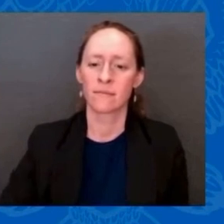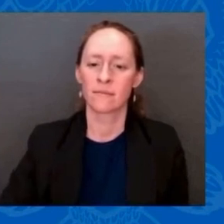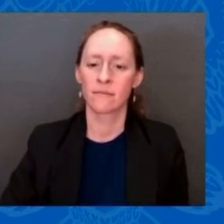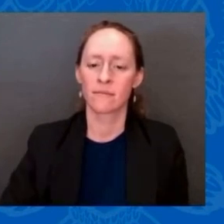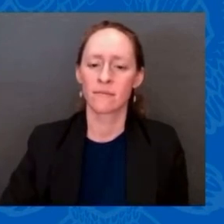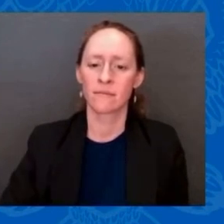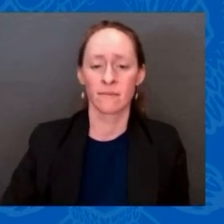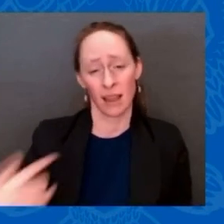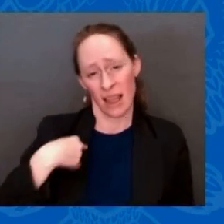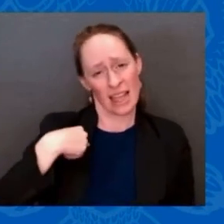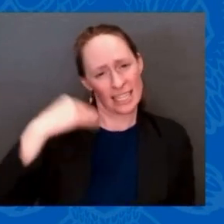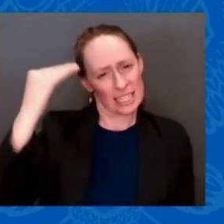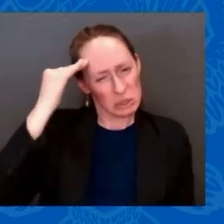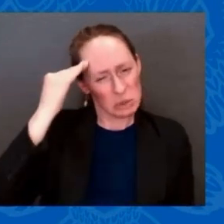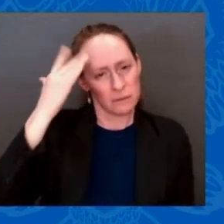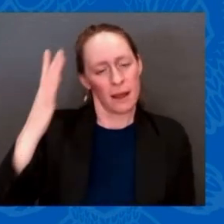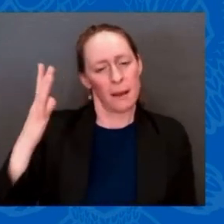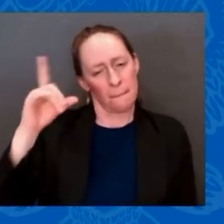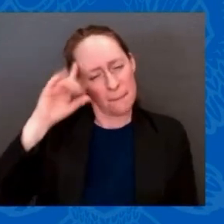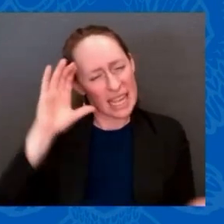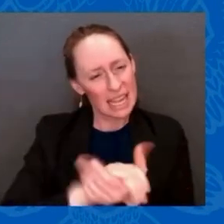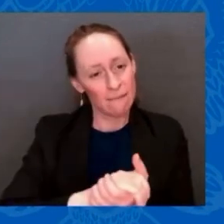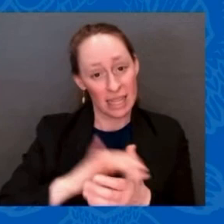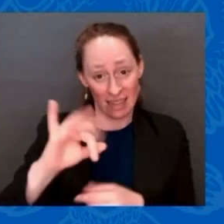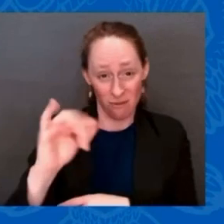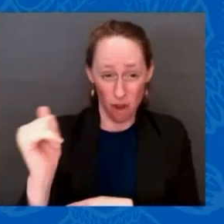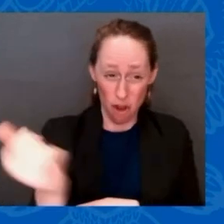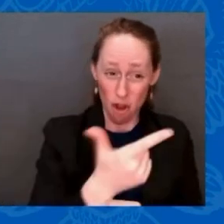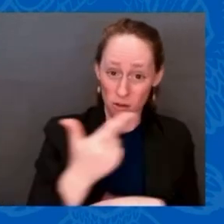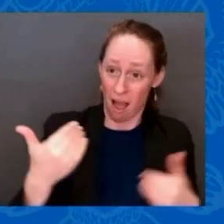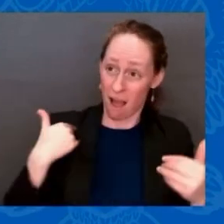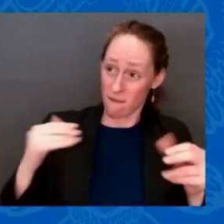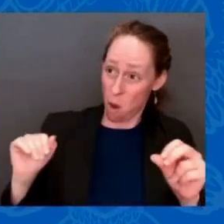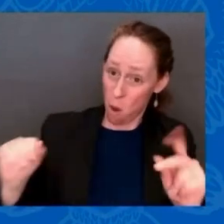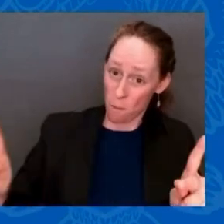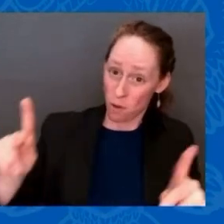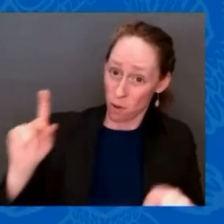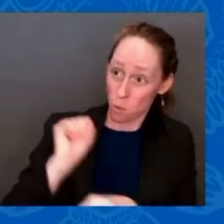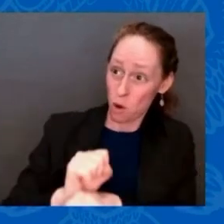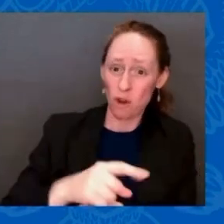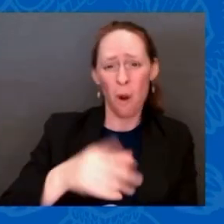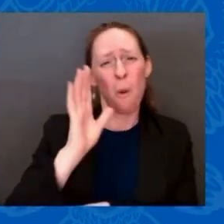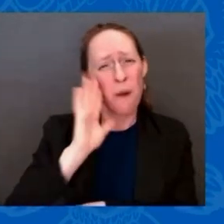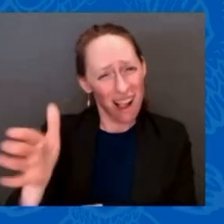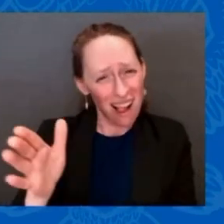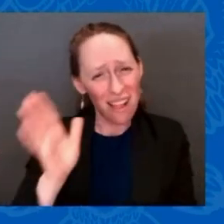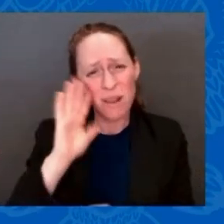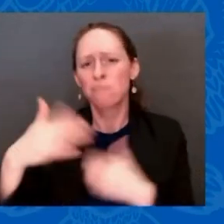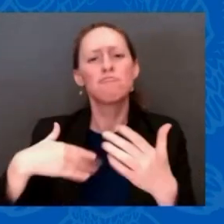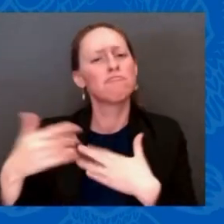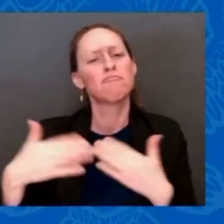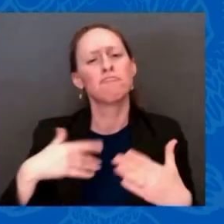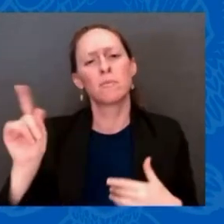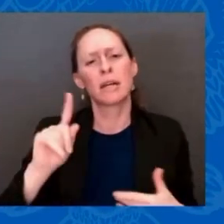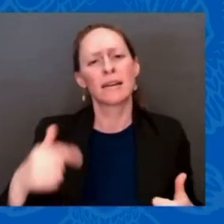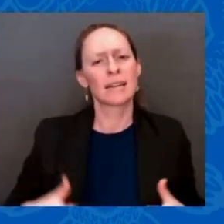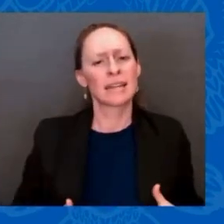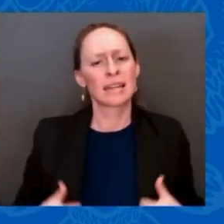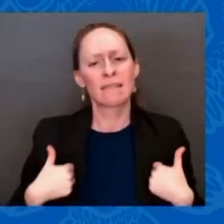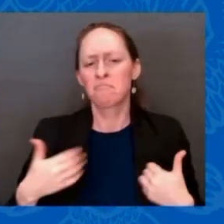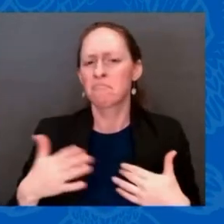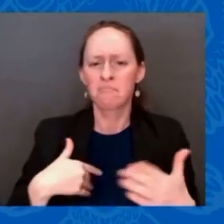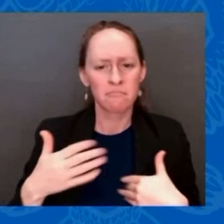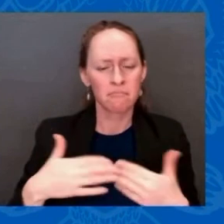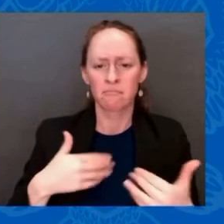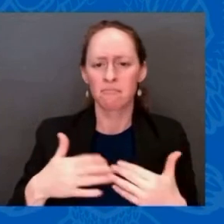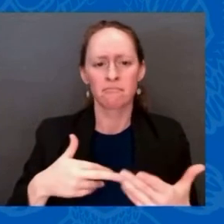a job no matter where they are, in the heartland, in small towns, in every part of this country, to raise their kids on a good paycheck